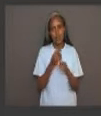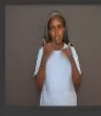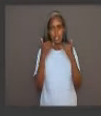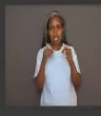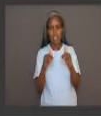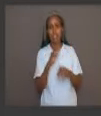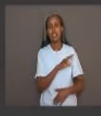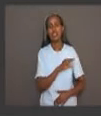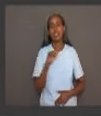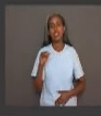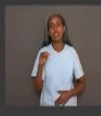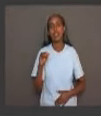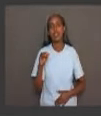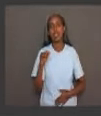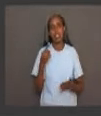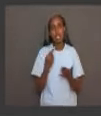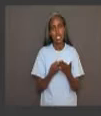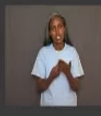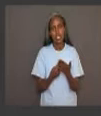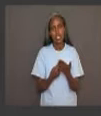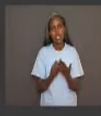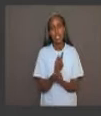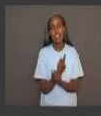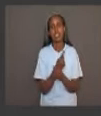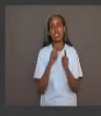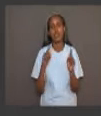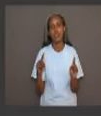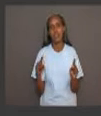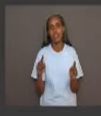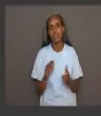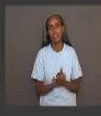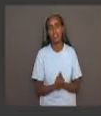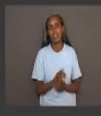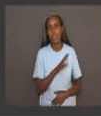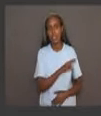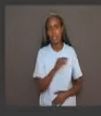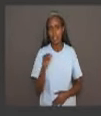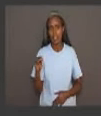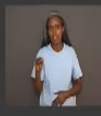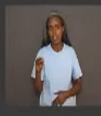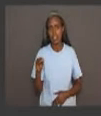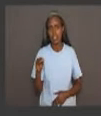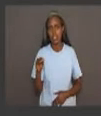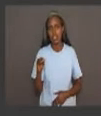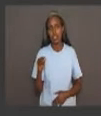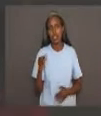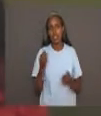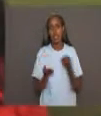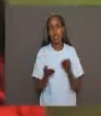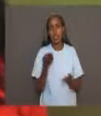size and that it is independent and unbiased.